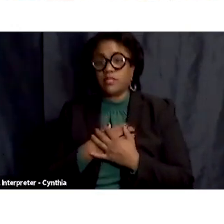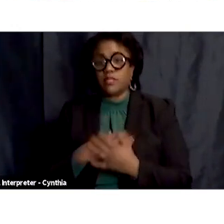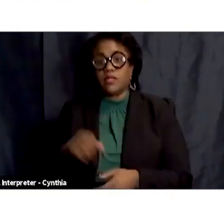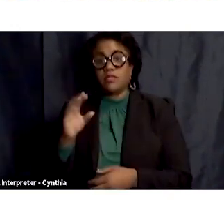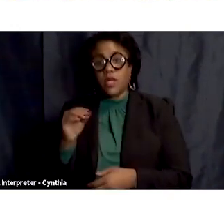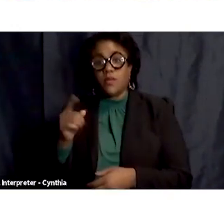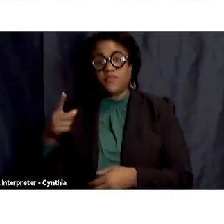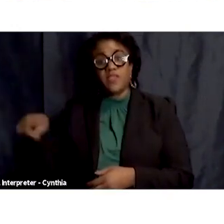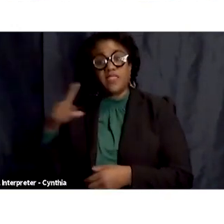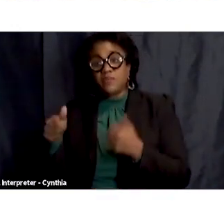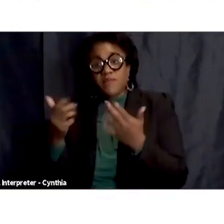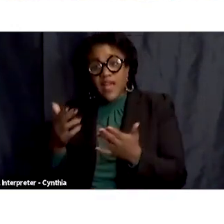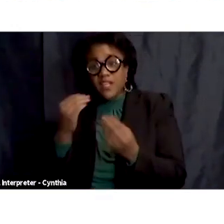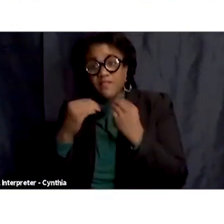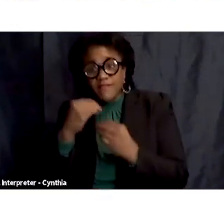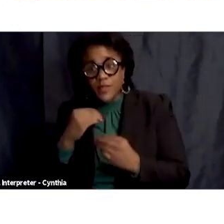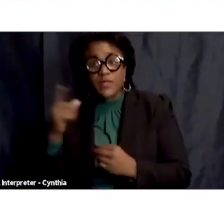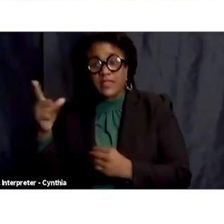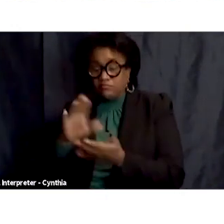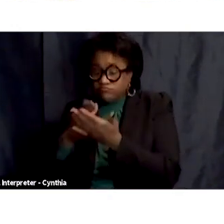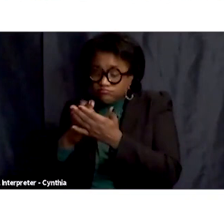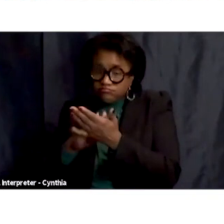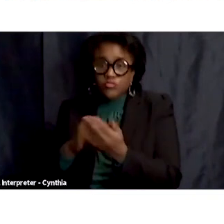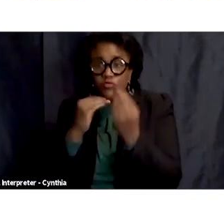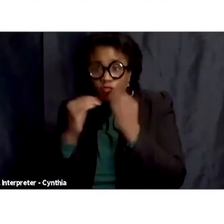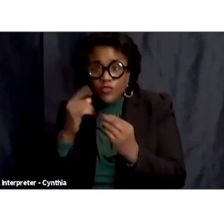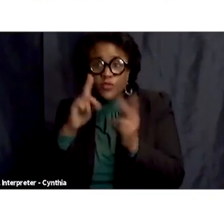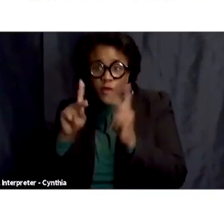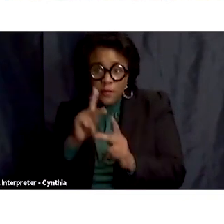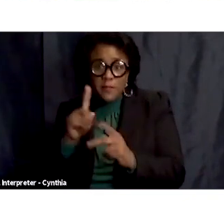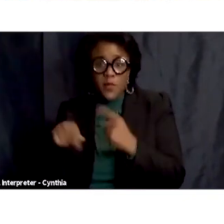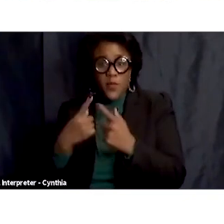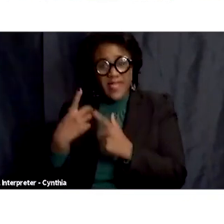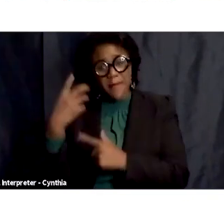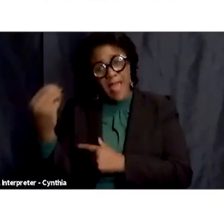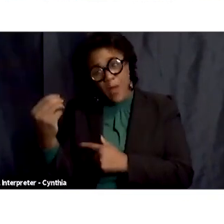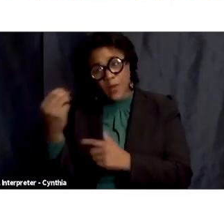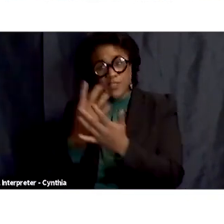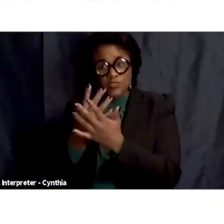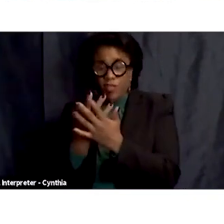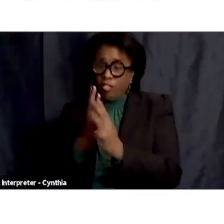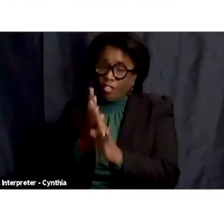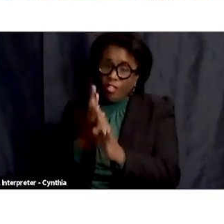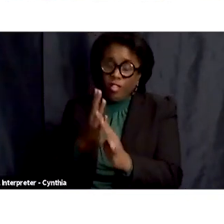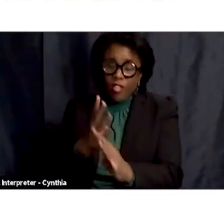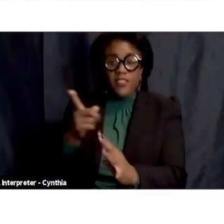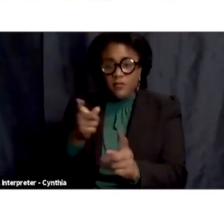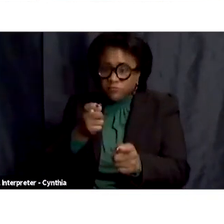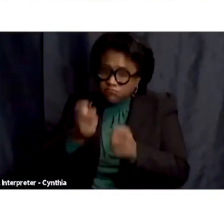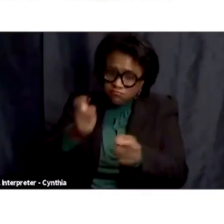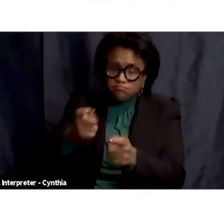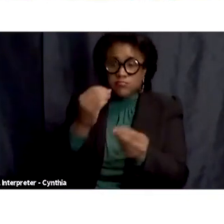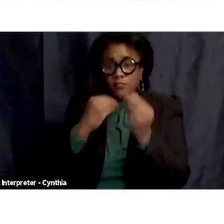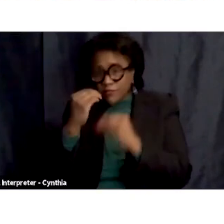So they provided this food. They fixed meals for these folks. So the minute that they came out of the jail, they were able to be sustained. They were able